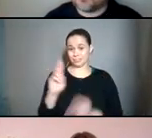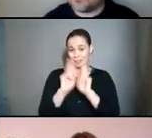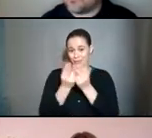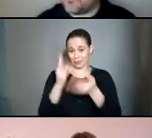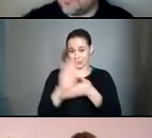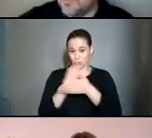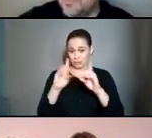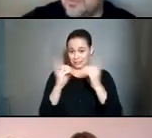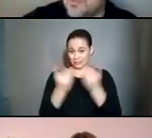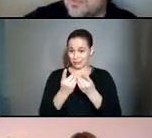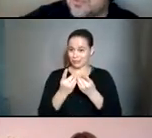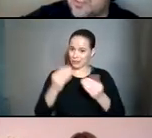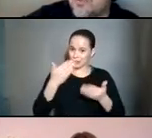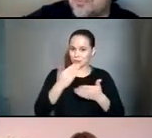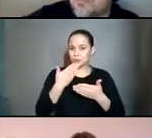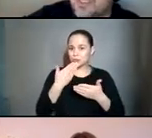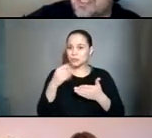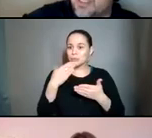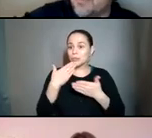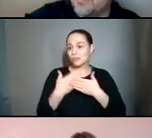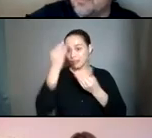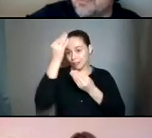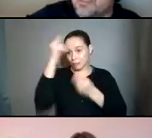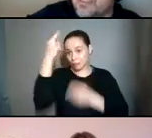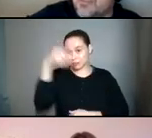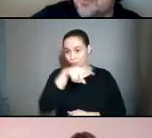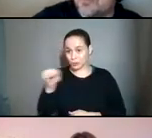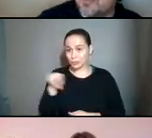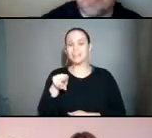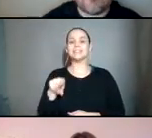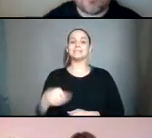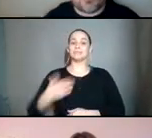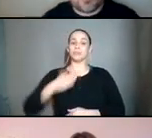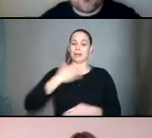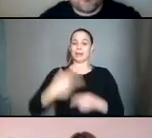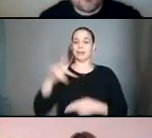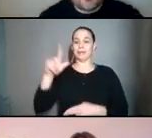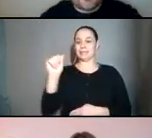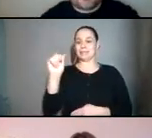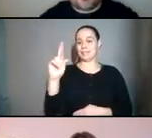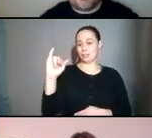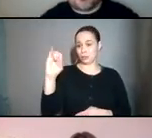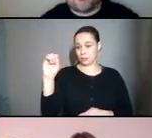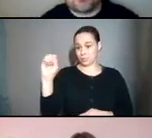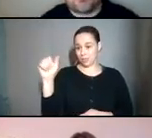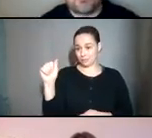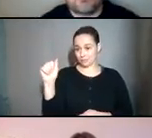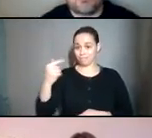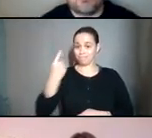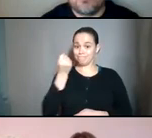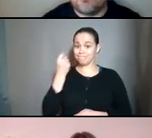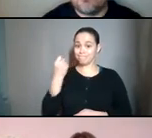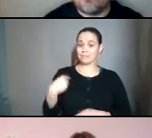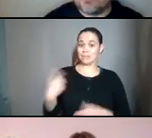My name is Larissa Pineda, and I am your host today. I am with the Department of Innovation and Learner